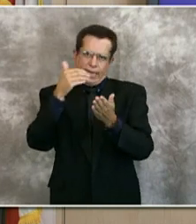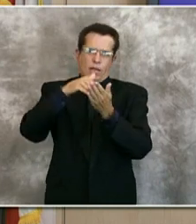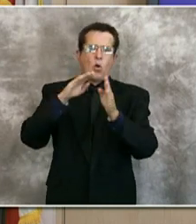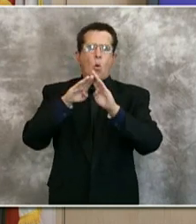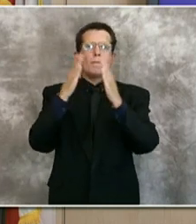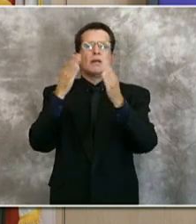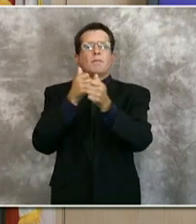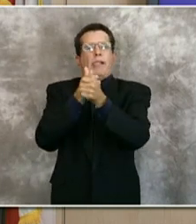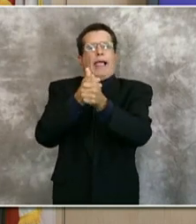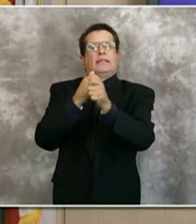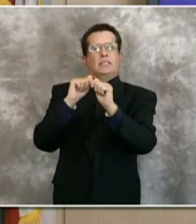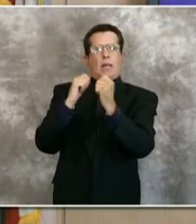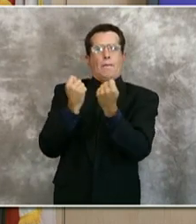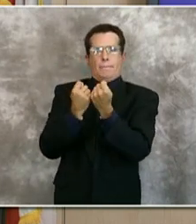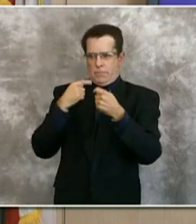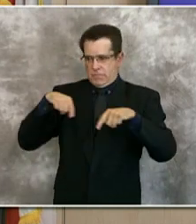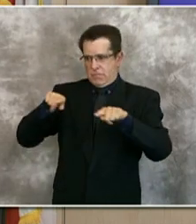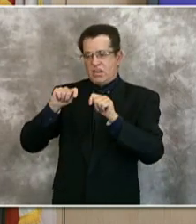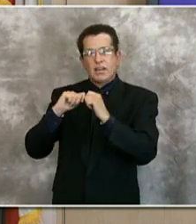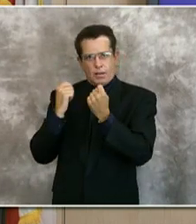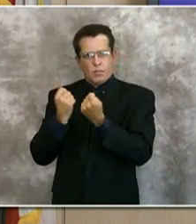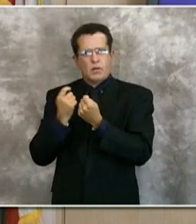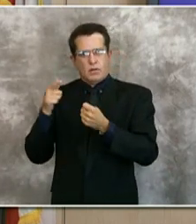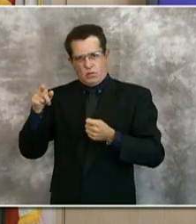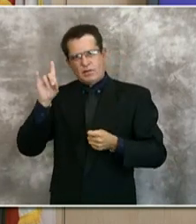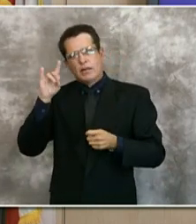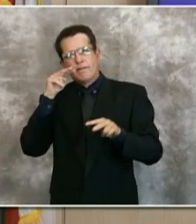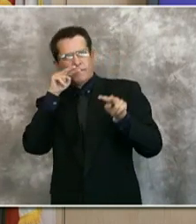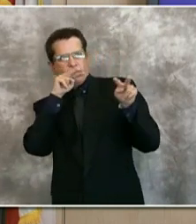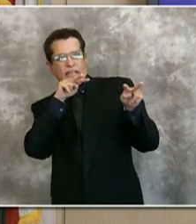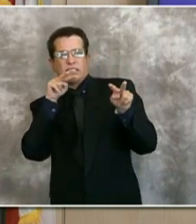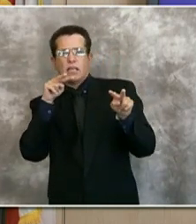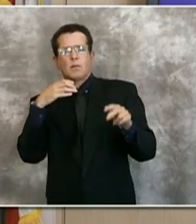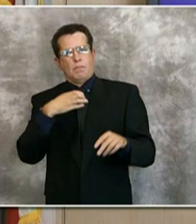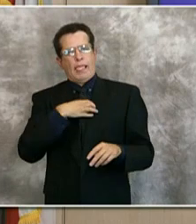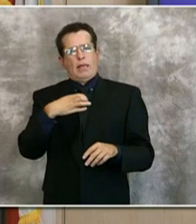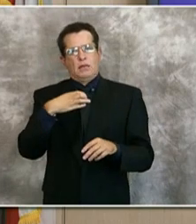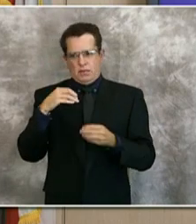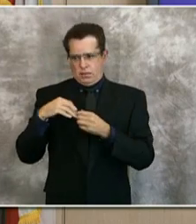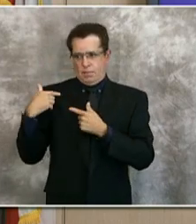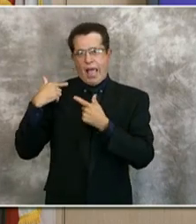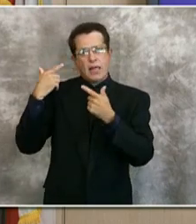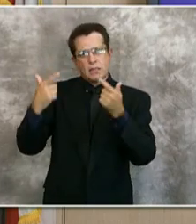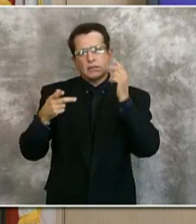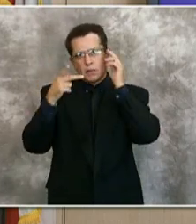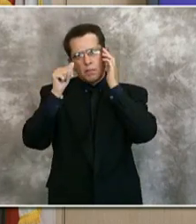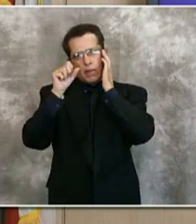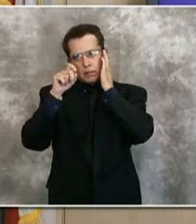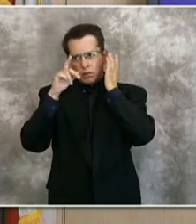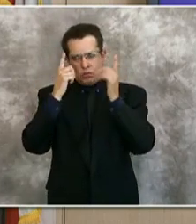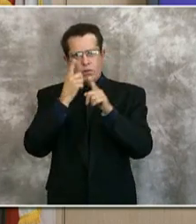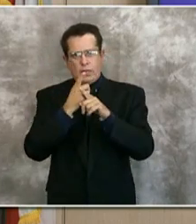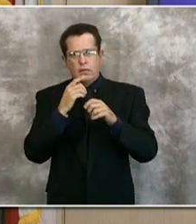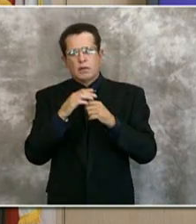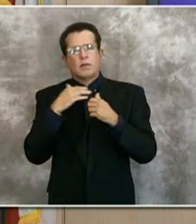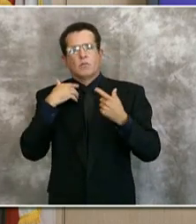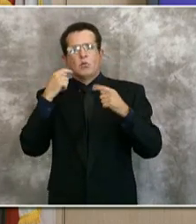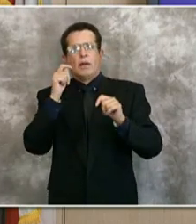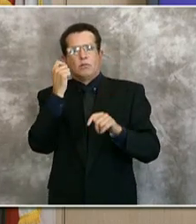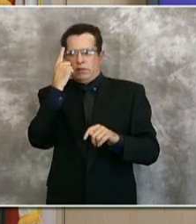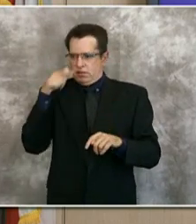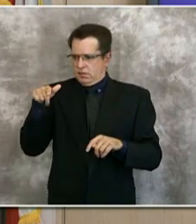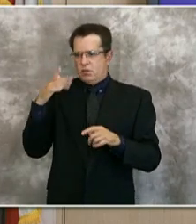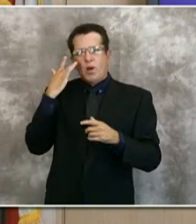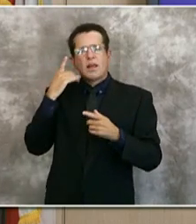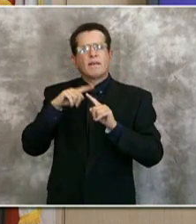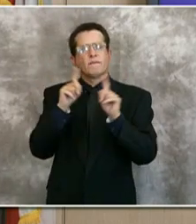addressed. I mean, you guys have been investigating complaints as they come in the past, right? I'm struggling to understand how this is